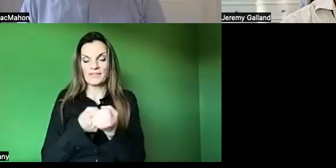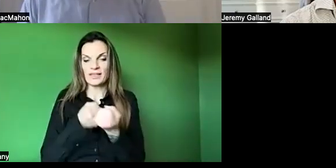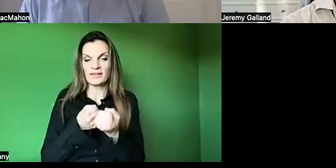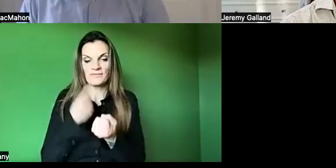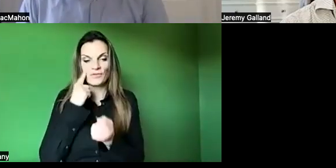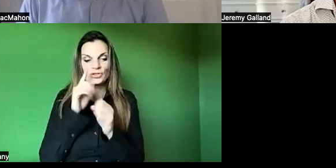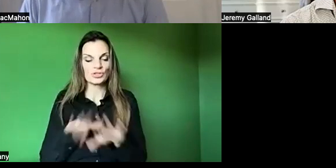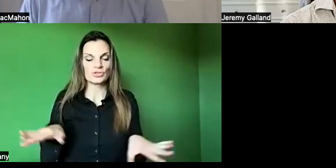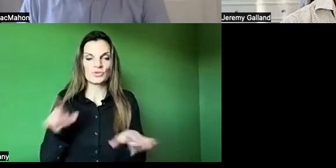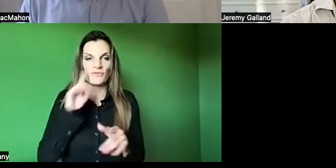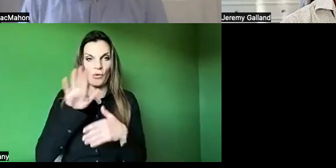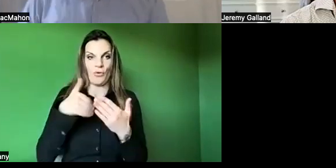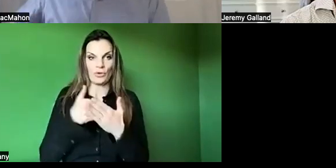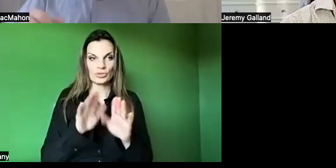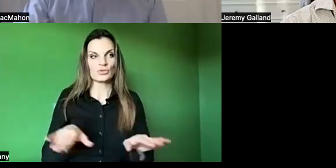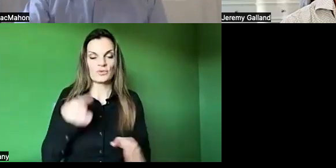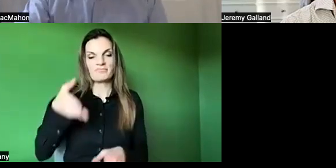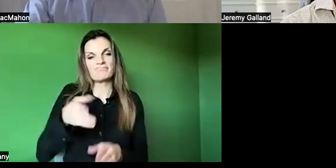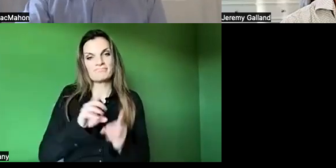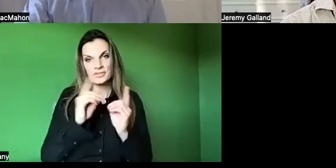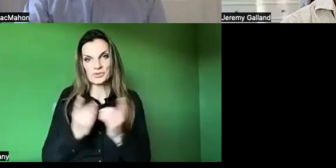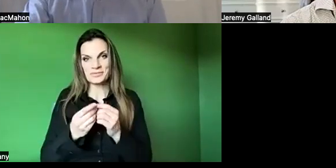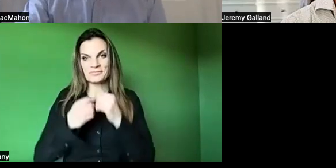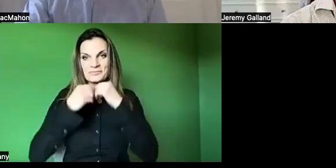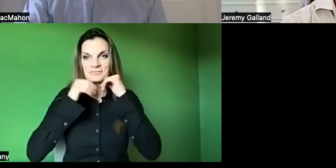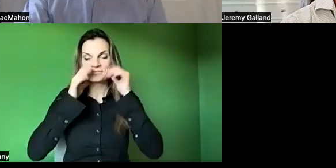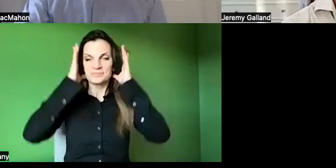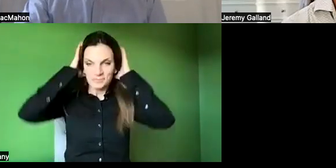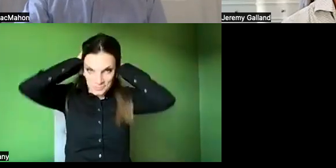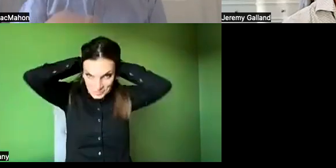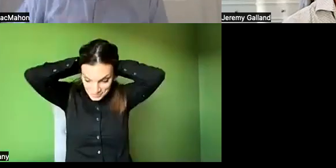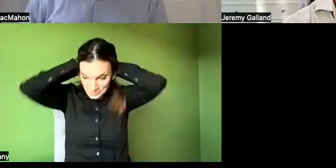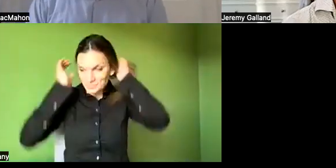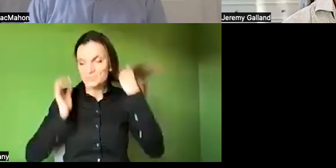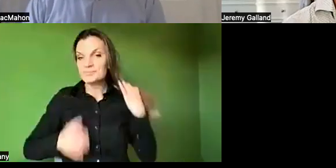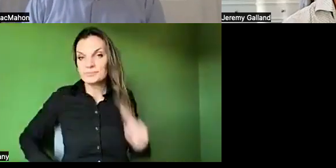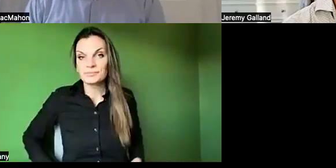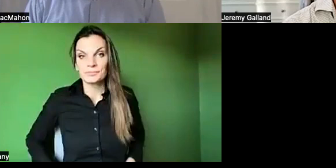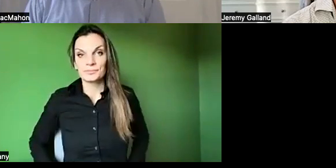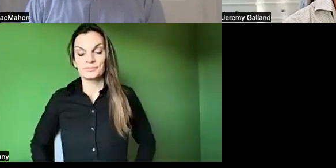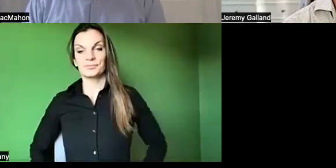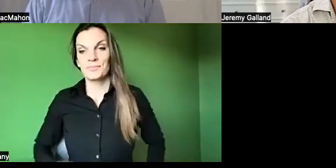for the children, for all children in the district. Okay, thank you very much. Jeremy Galland?